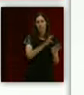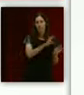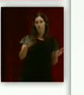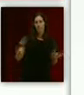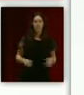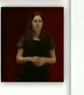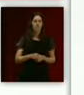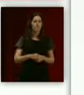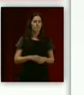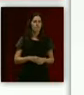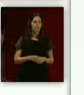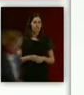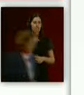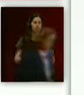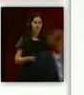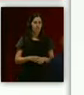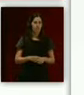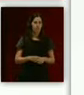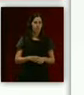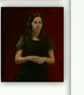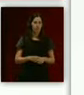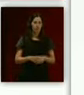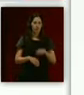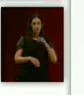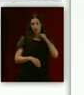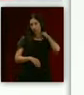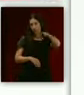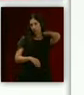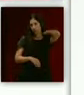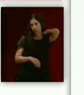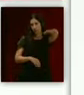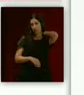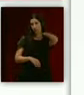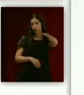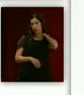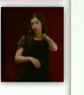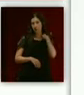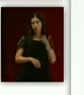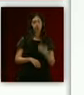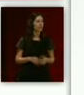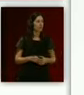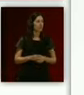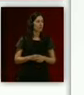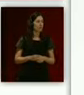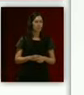are any questions? Yes, we have a Q&A round now.